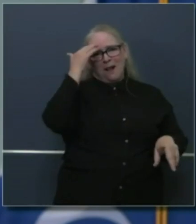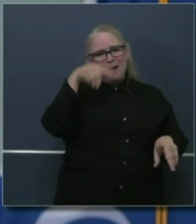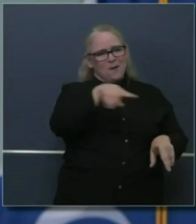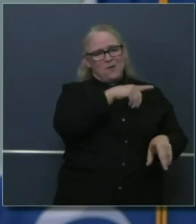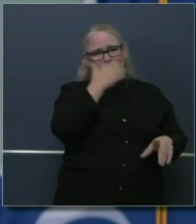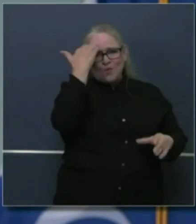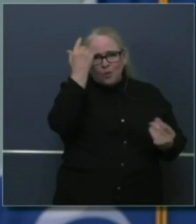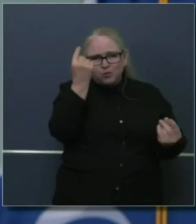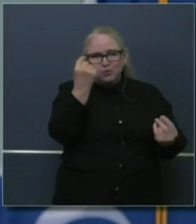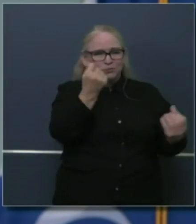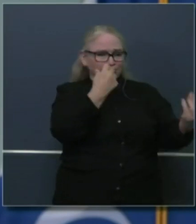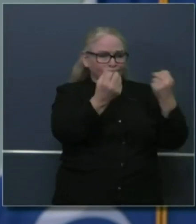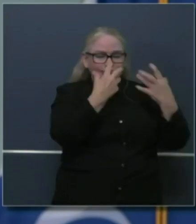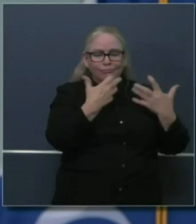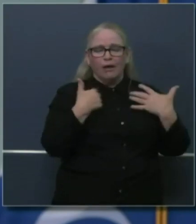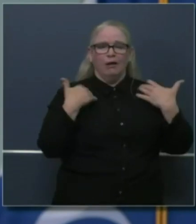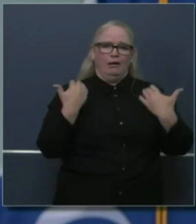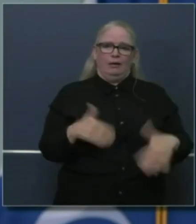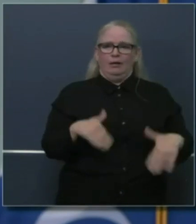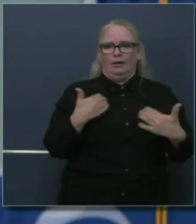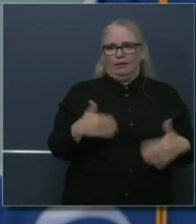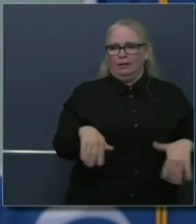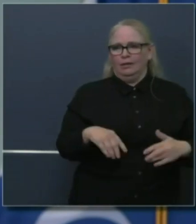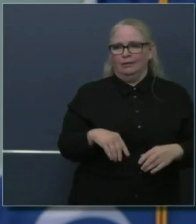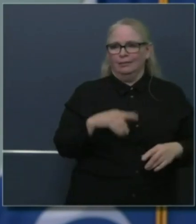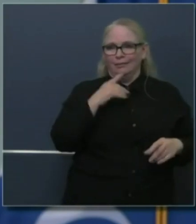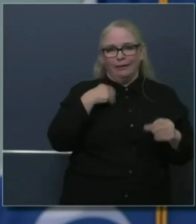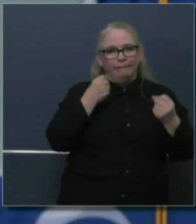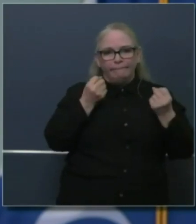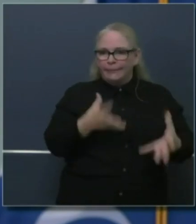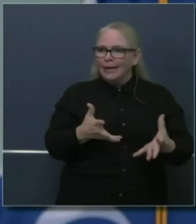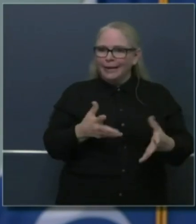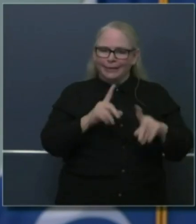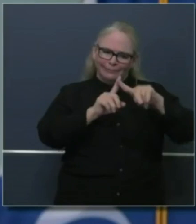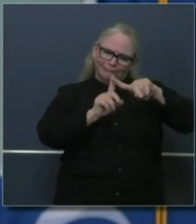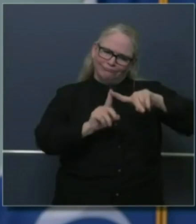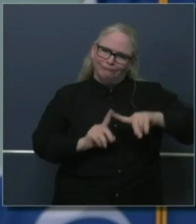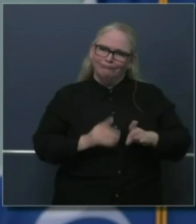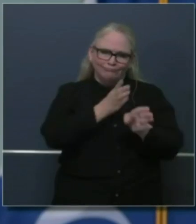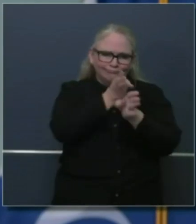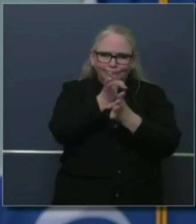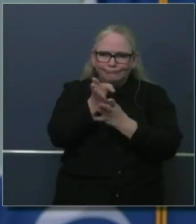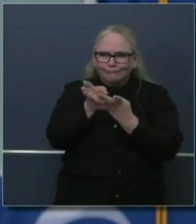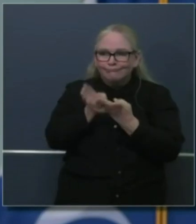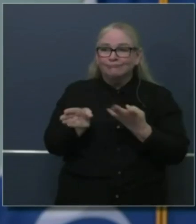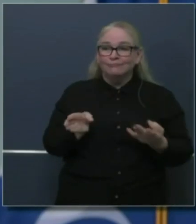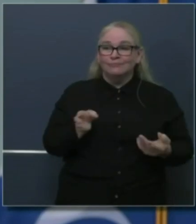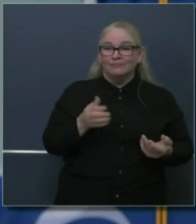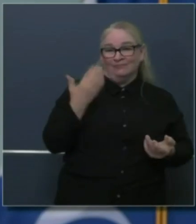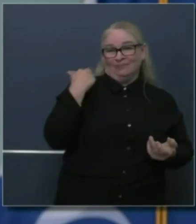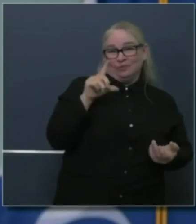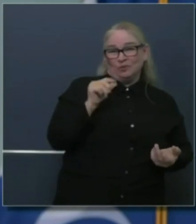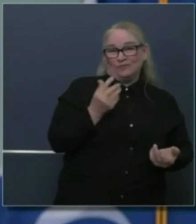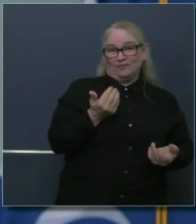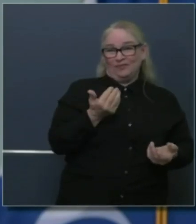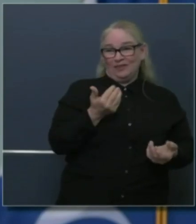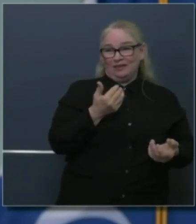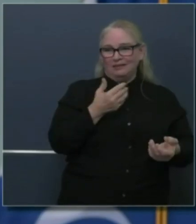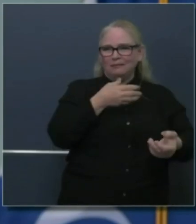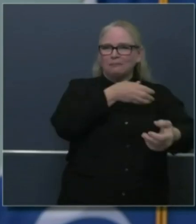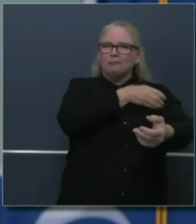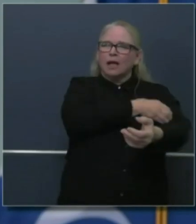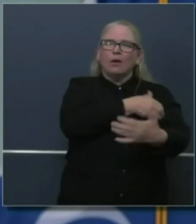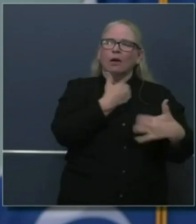including even going higher, to April Verrett of SEIU 2015, talking about the power and potency of people we